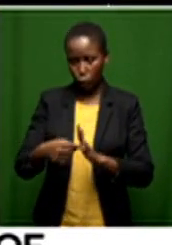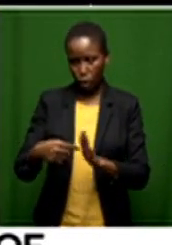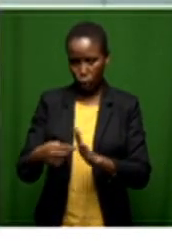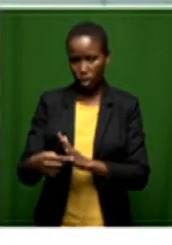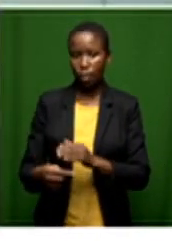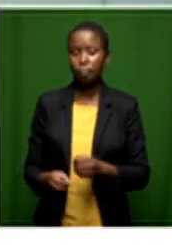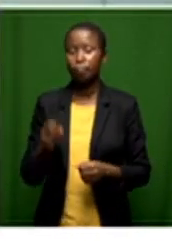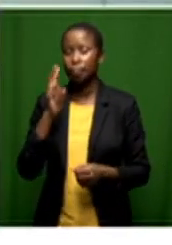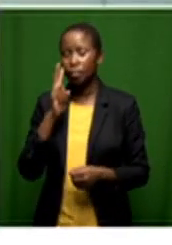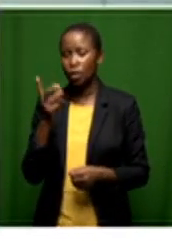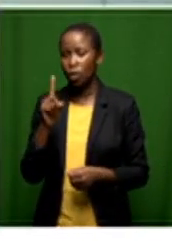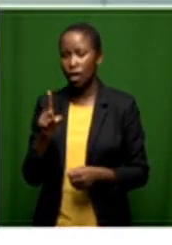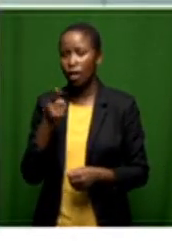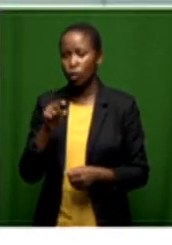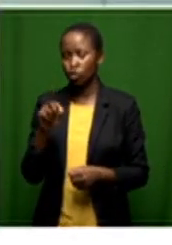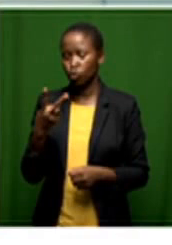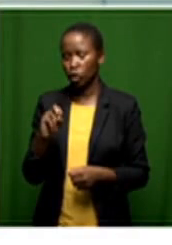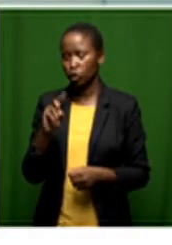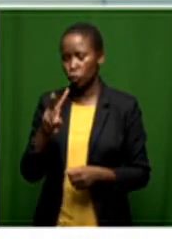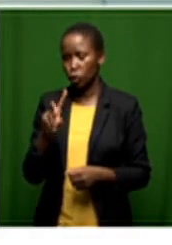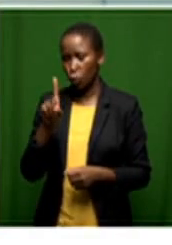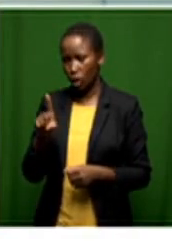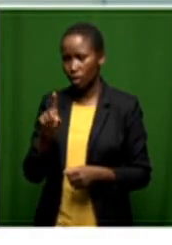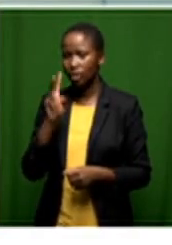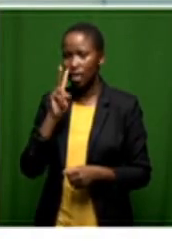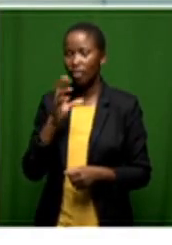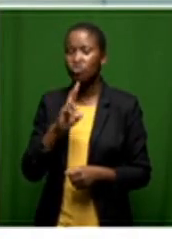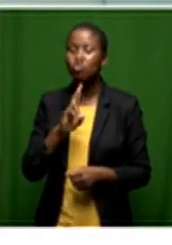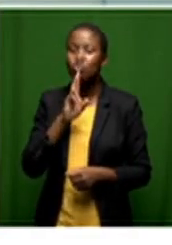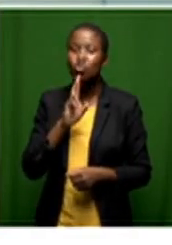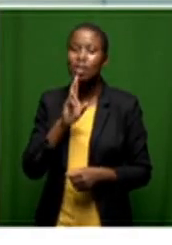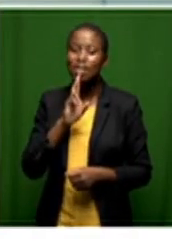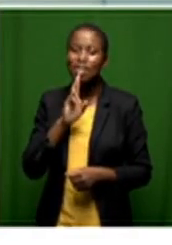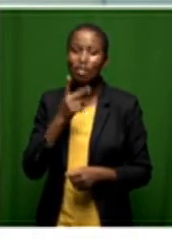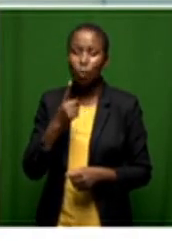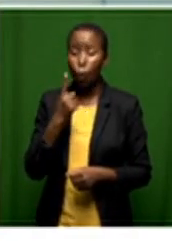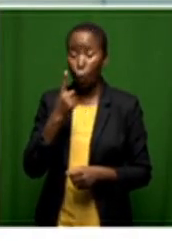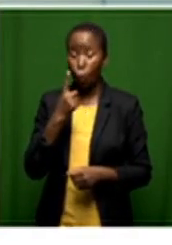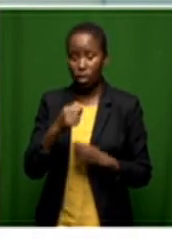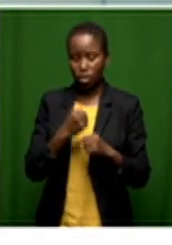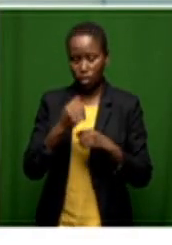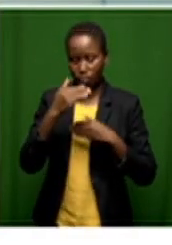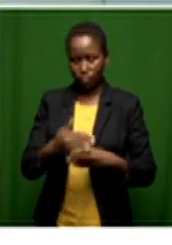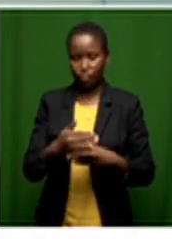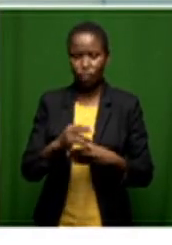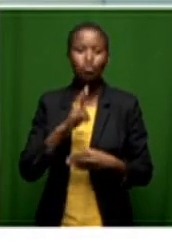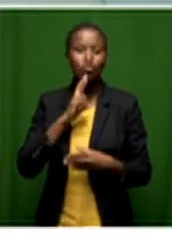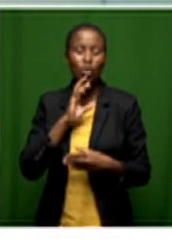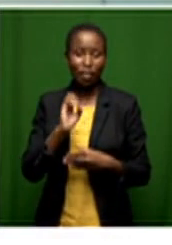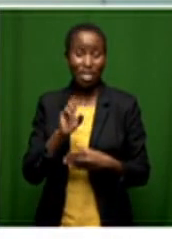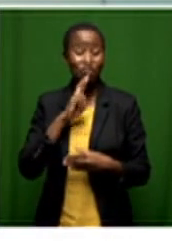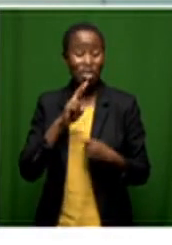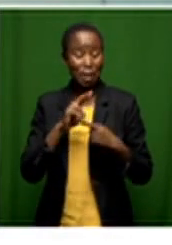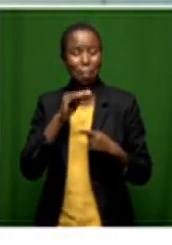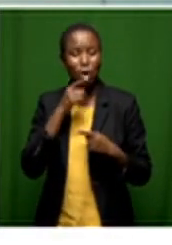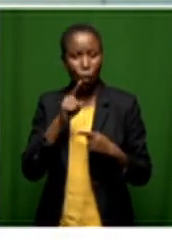have a look at their prognosis for 2021, they are in the red for almost the entire year. So I think they are trying to warn the